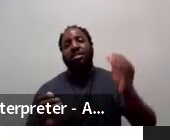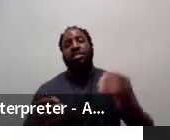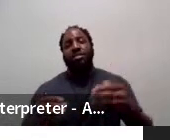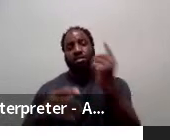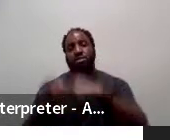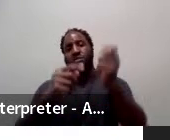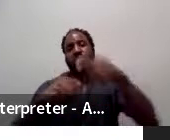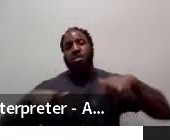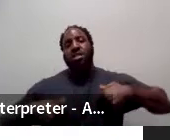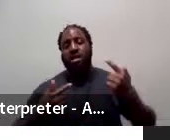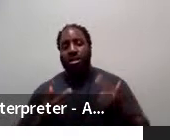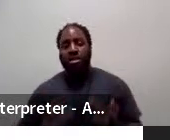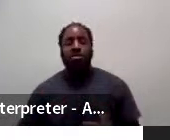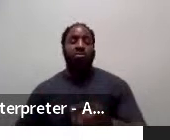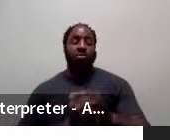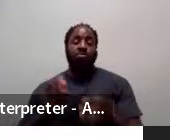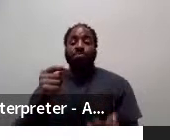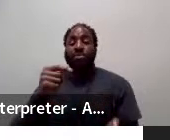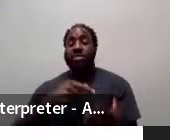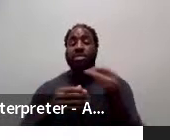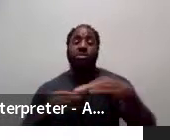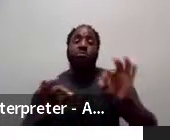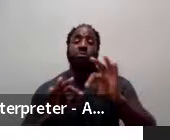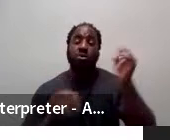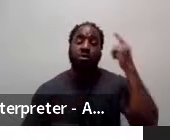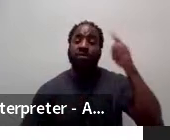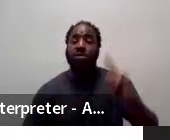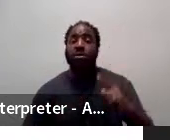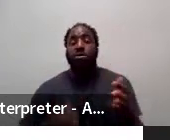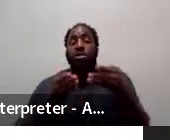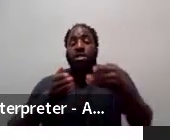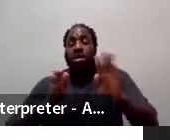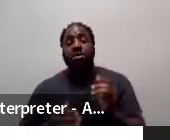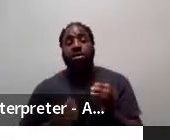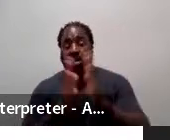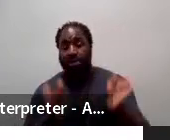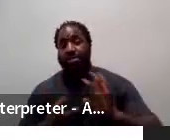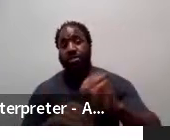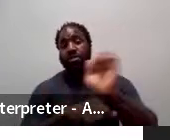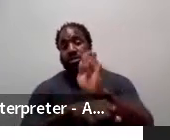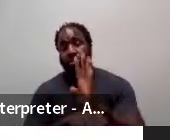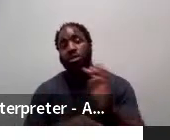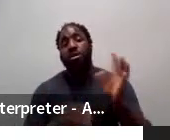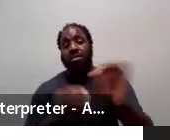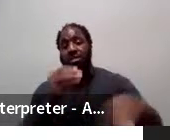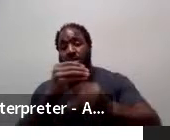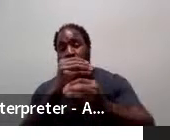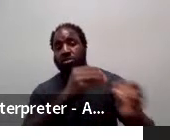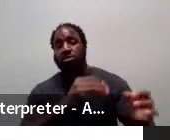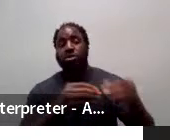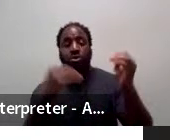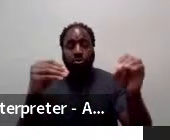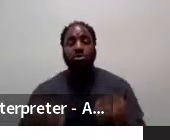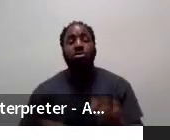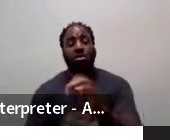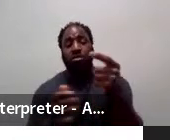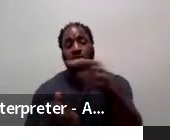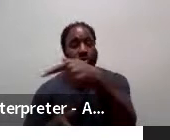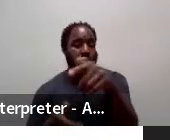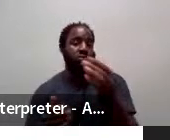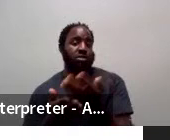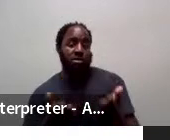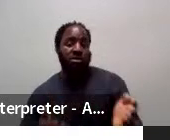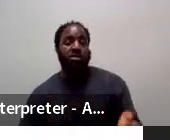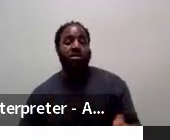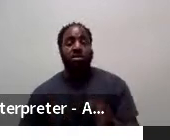land use actions, which are important for allowing housing and jobs and additional retail and those sorts of things. We'll then